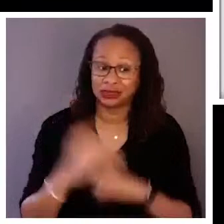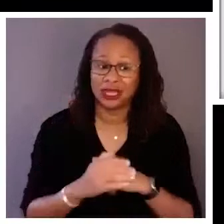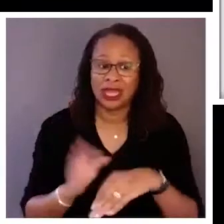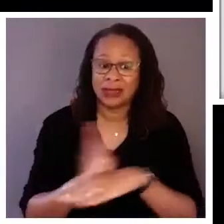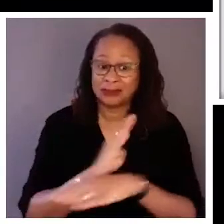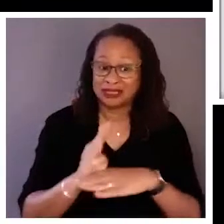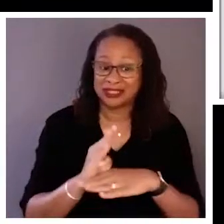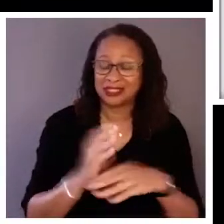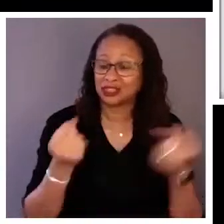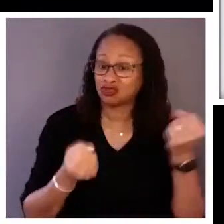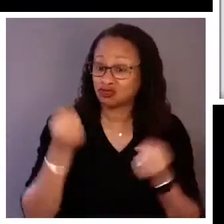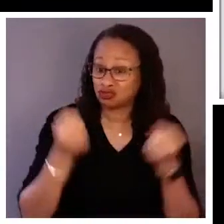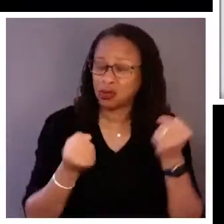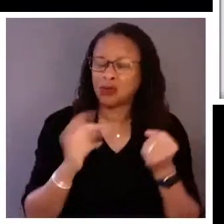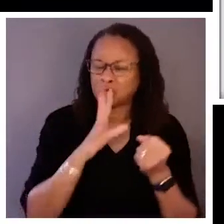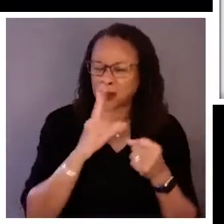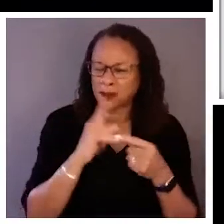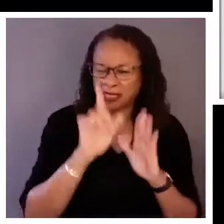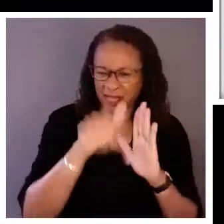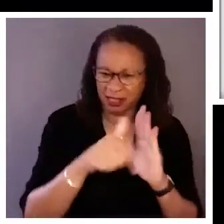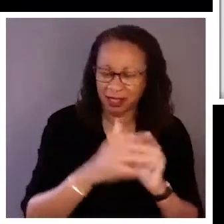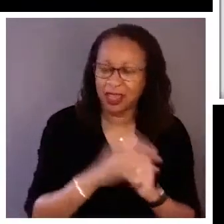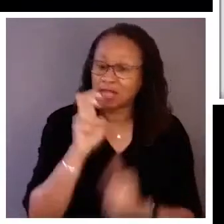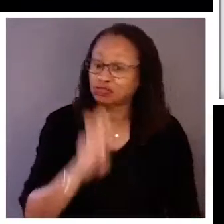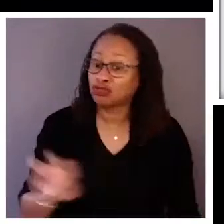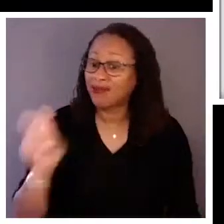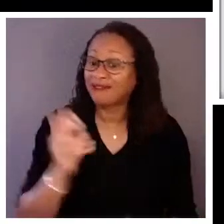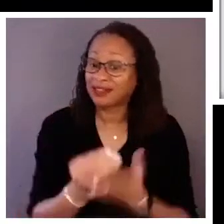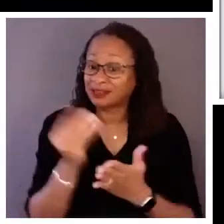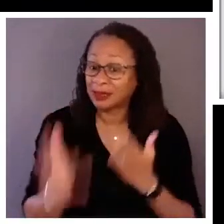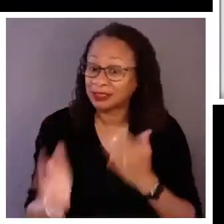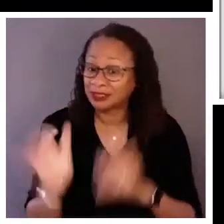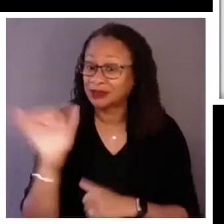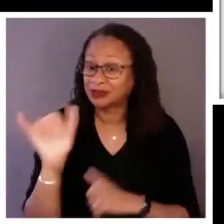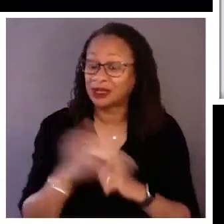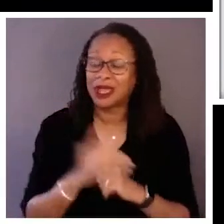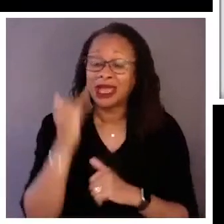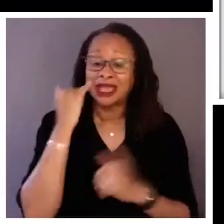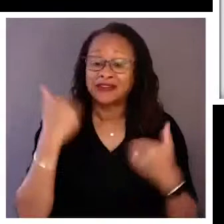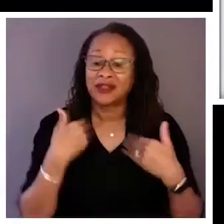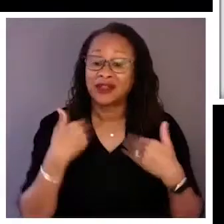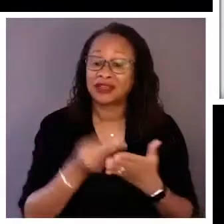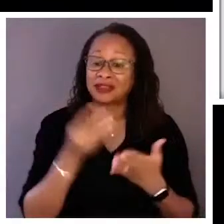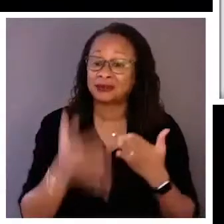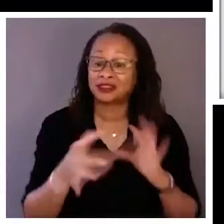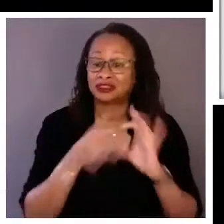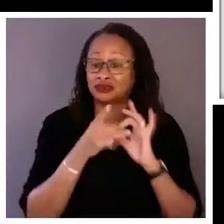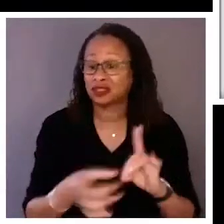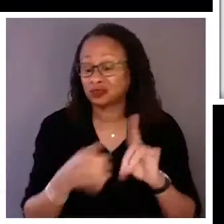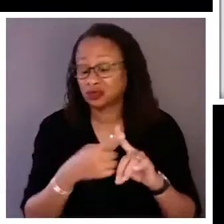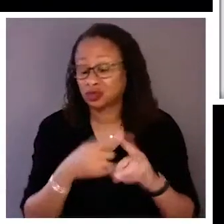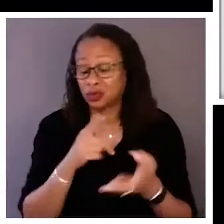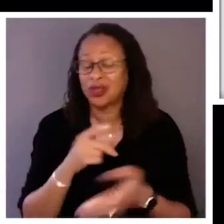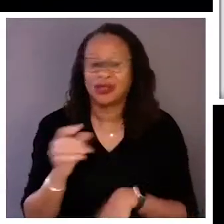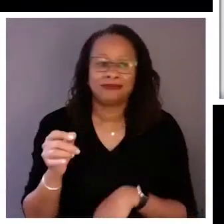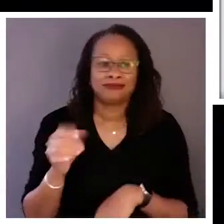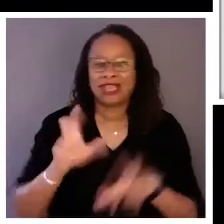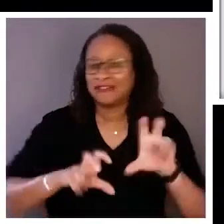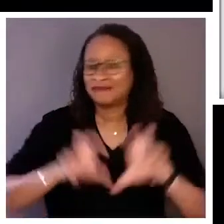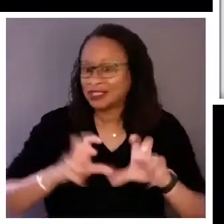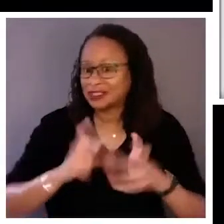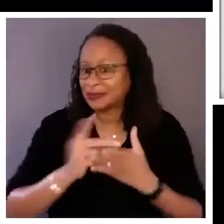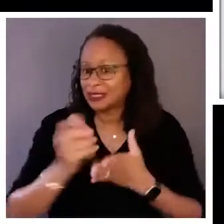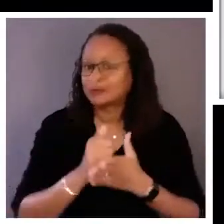little while, travel expenses as well. If you have expenses related to investment income, keep track of